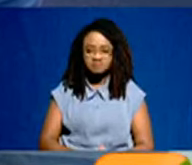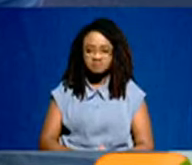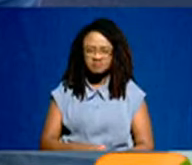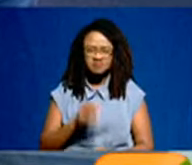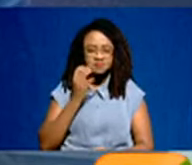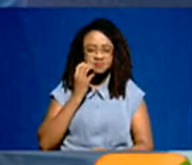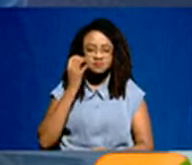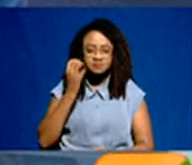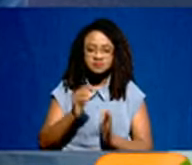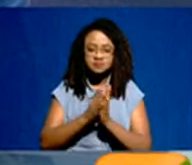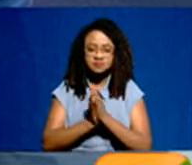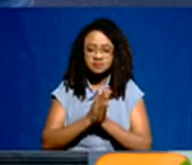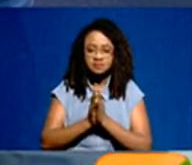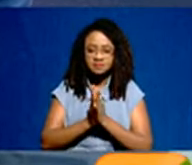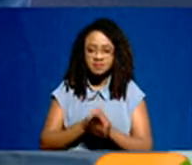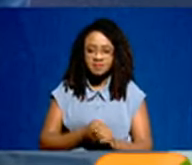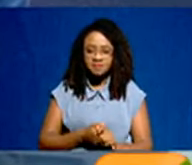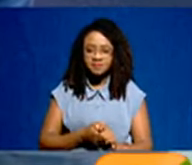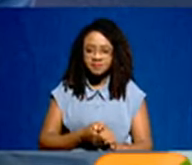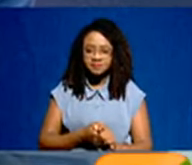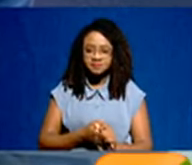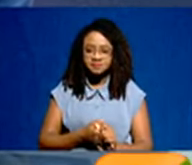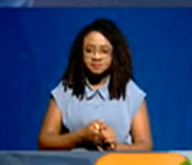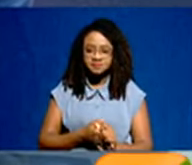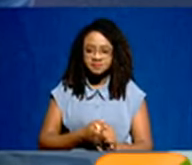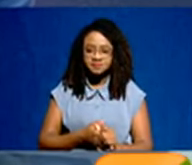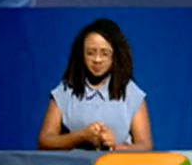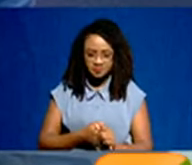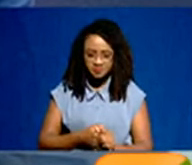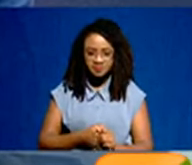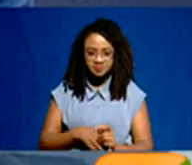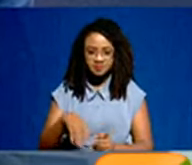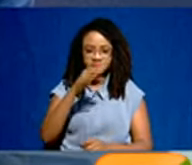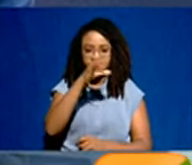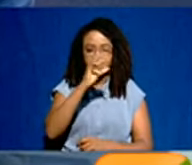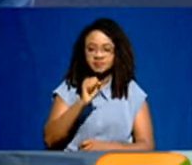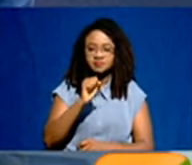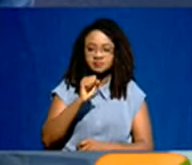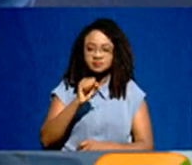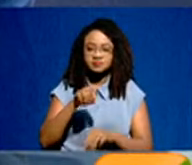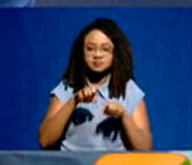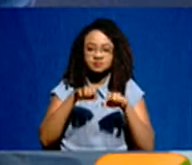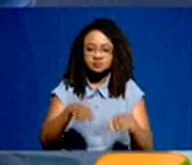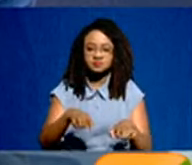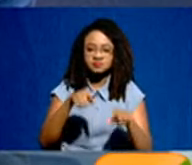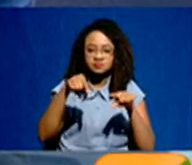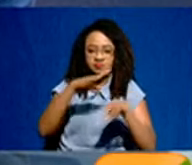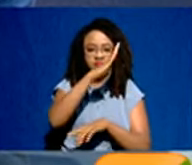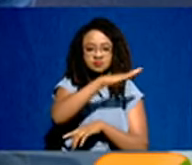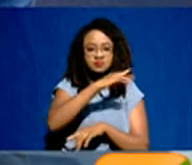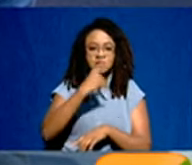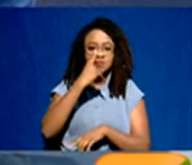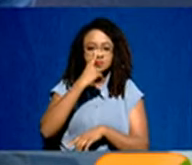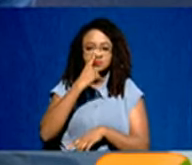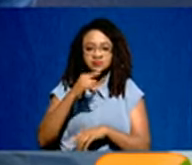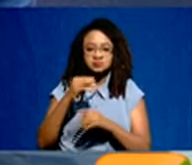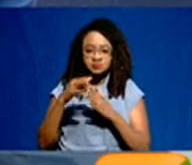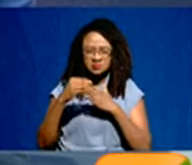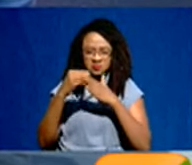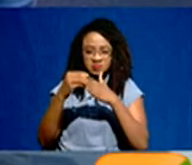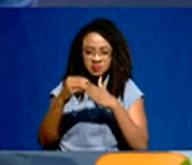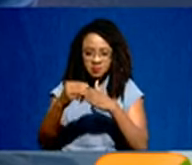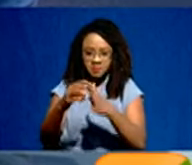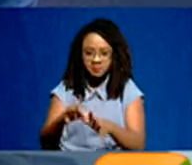Let's switch gears here. And Public Service Cabinet Secretary Moses Kuria today spent the better part of his afternoon at the home of Azimio leader